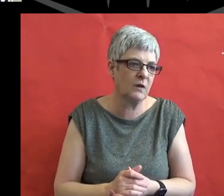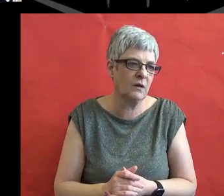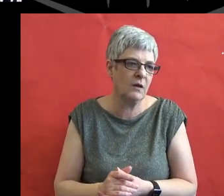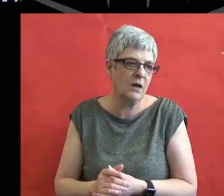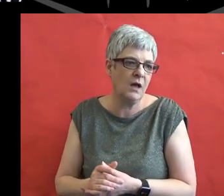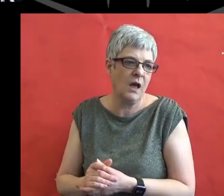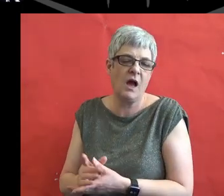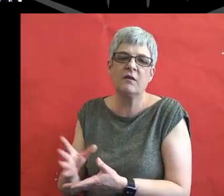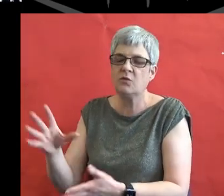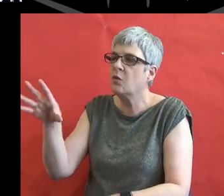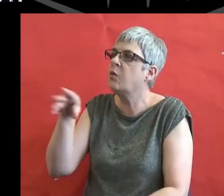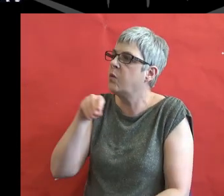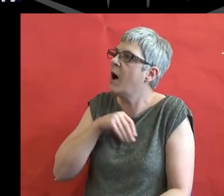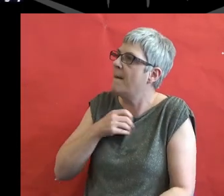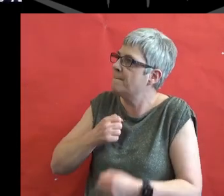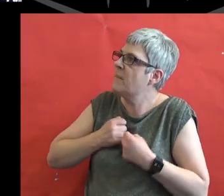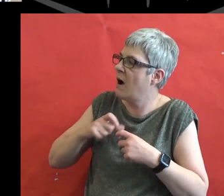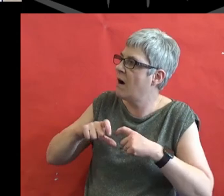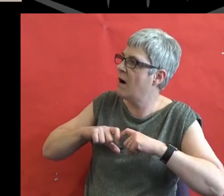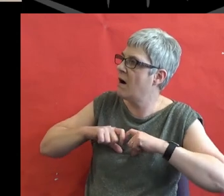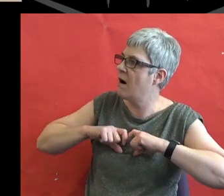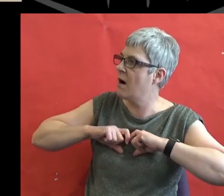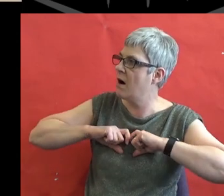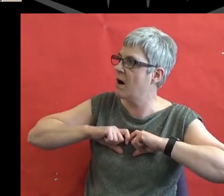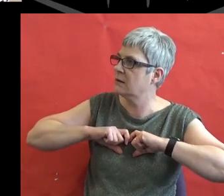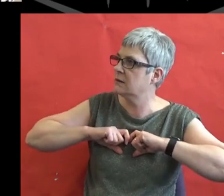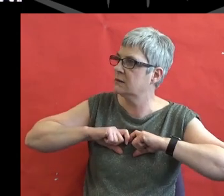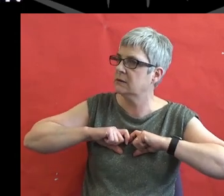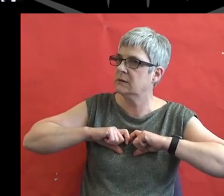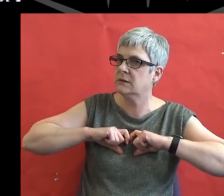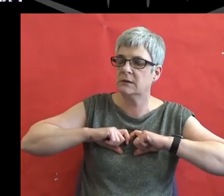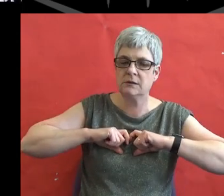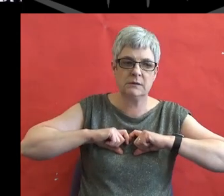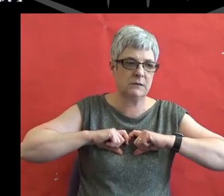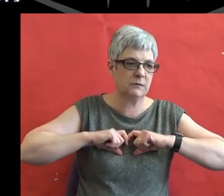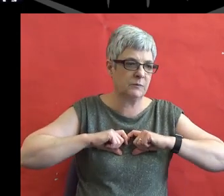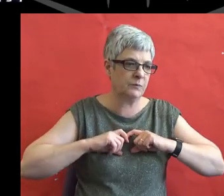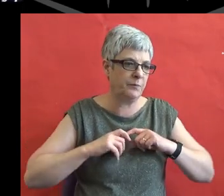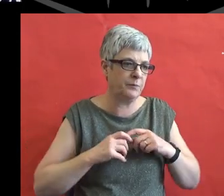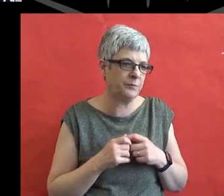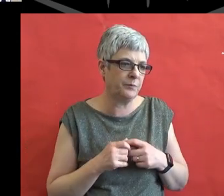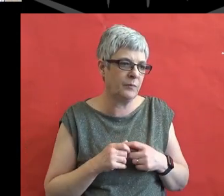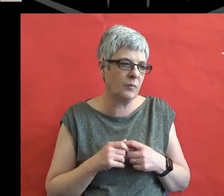and you've won my heart.